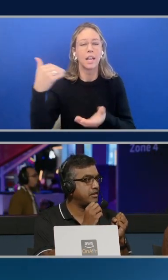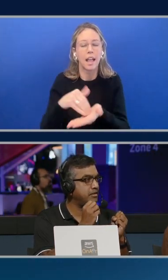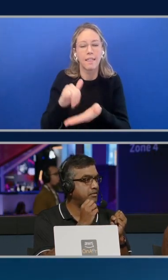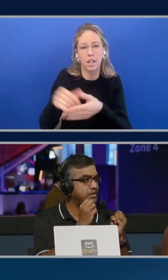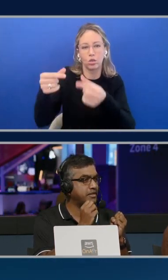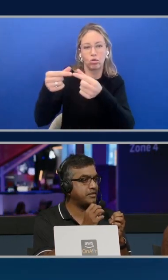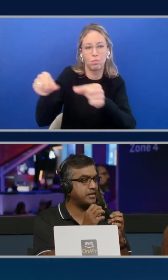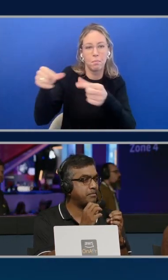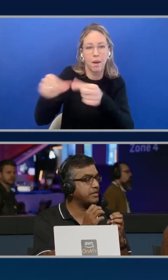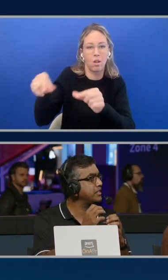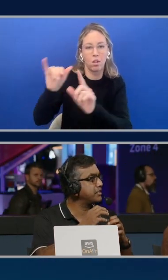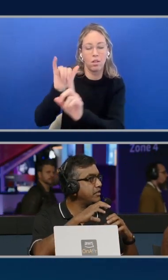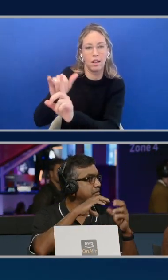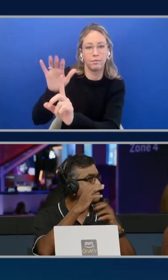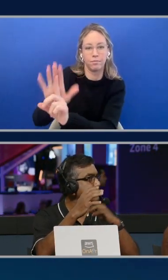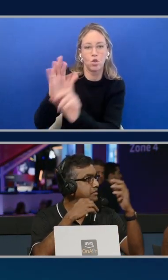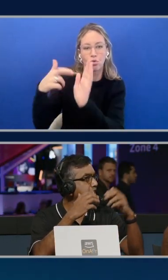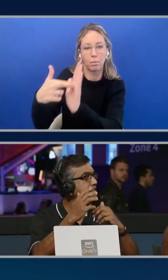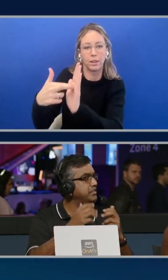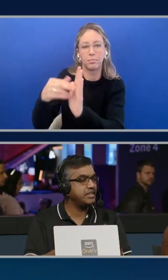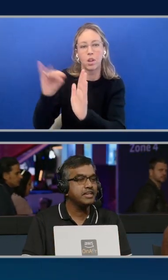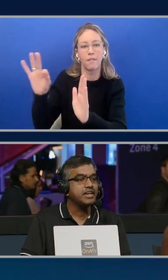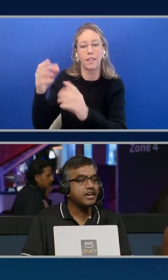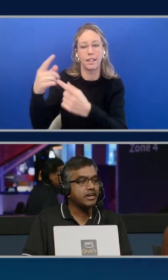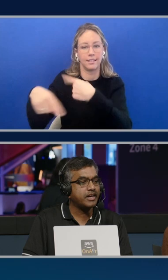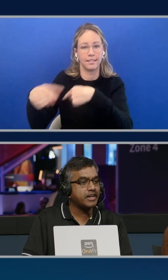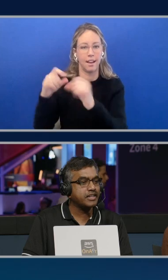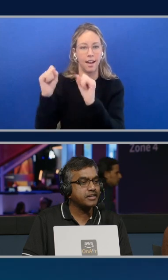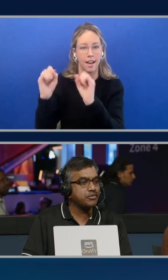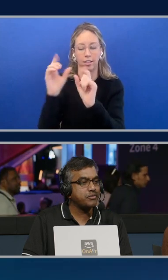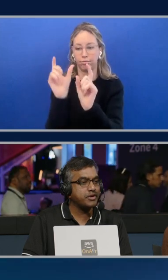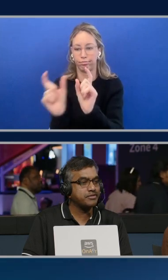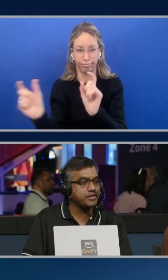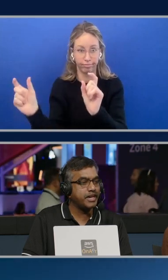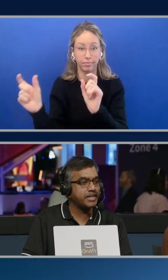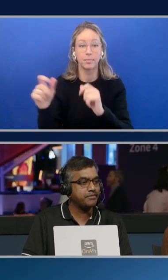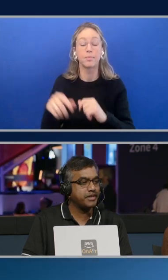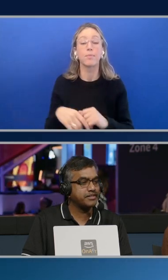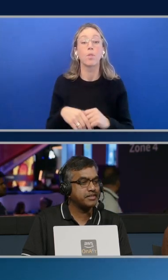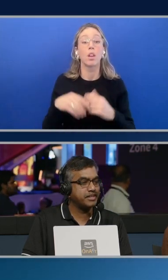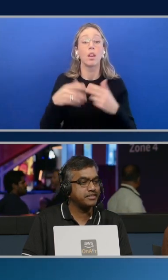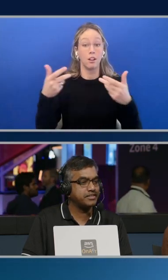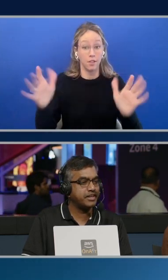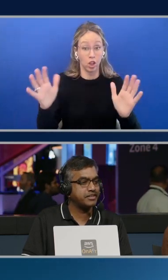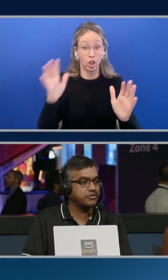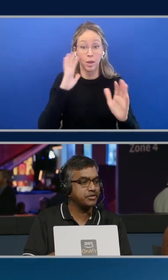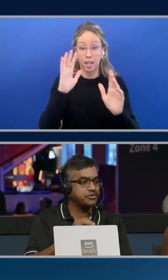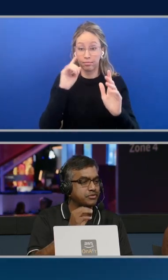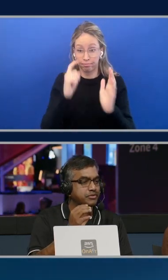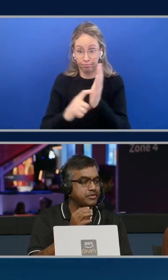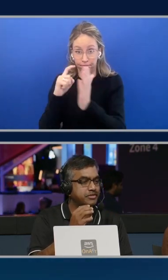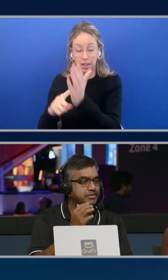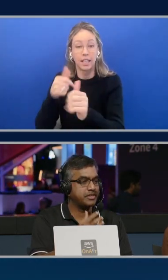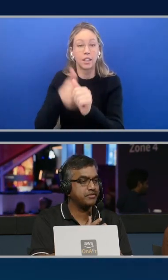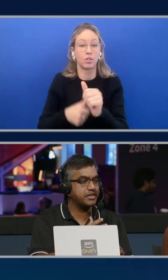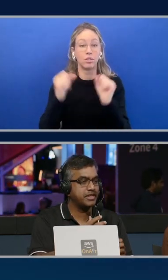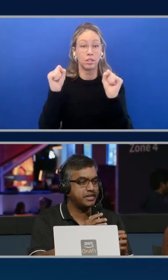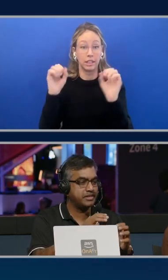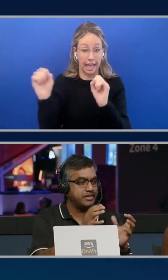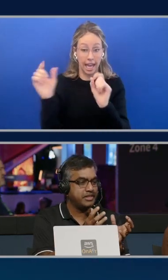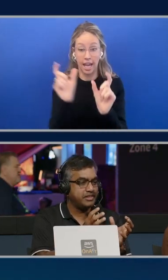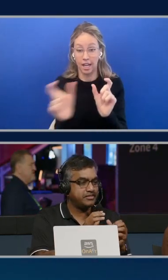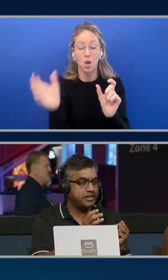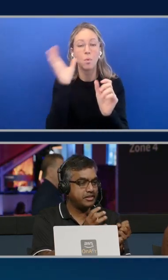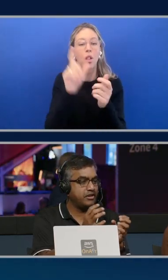or a representation of the signs. And then once we identify the signs, it's going to convert